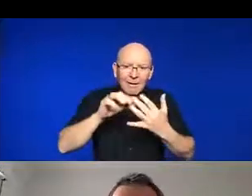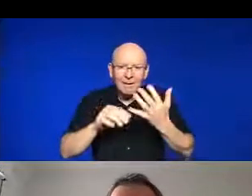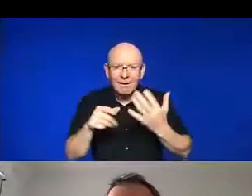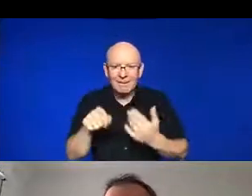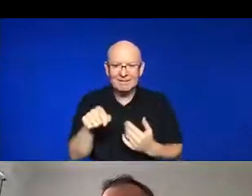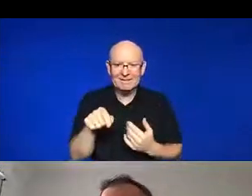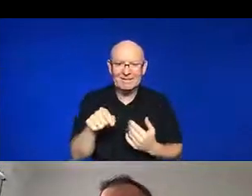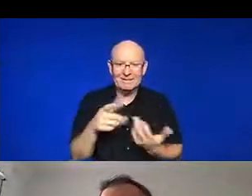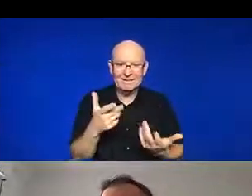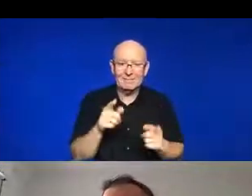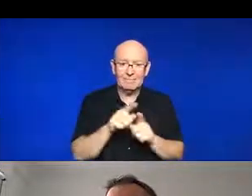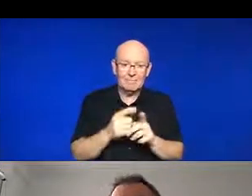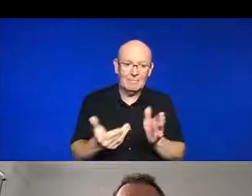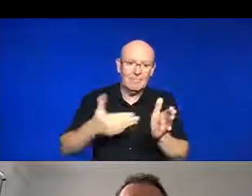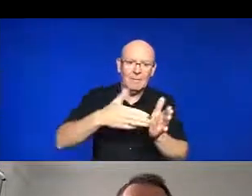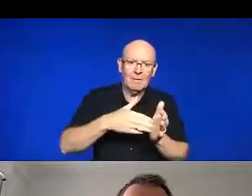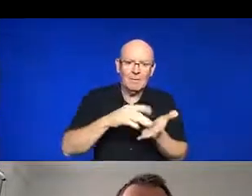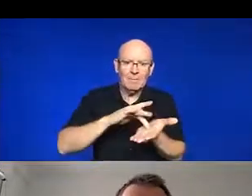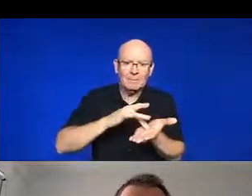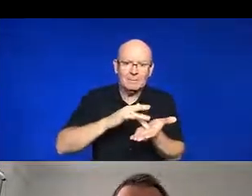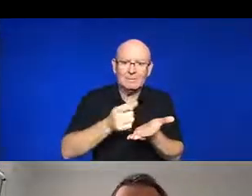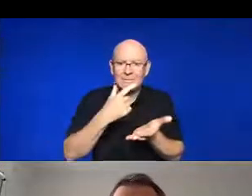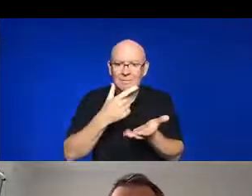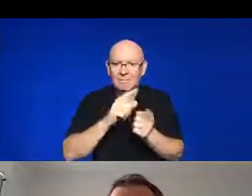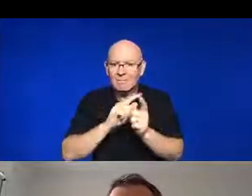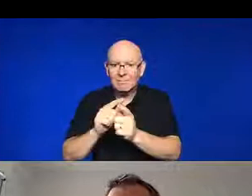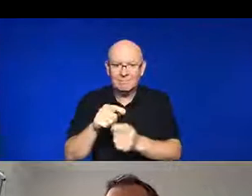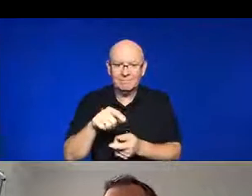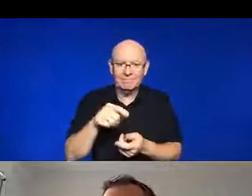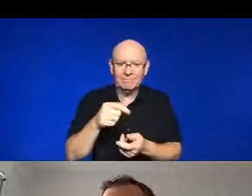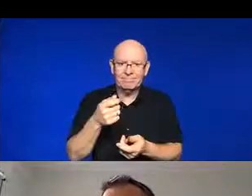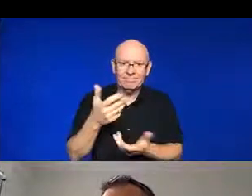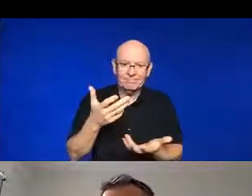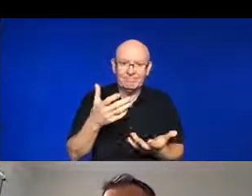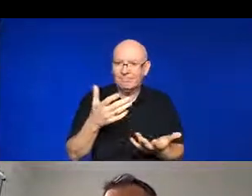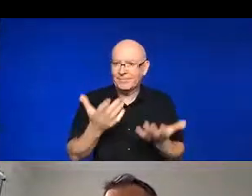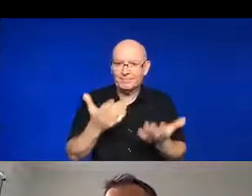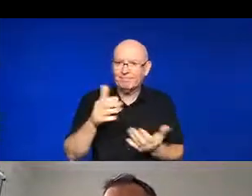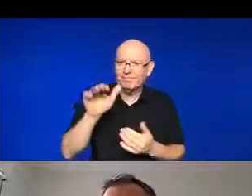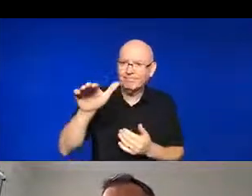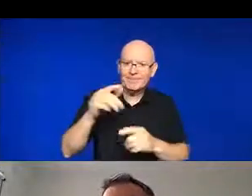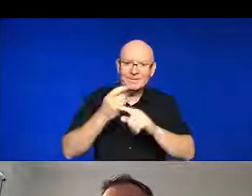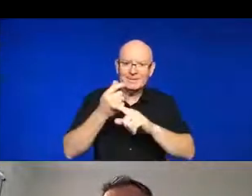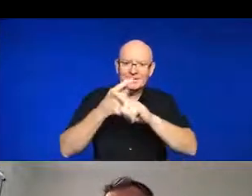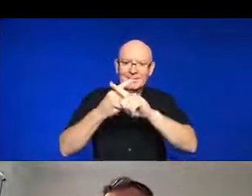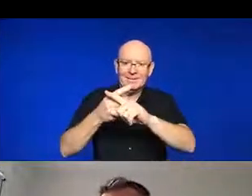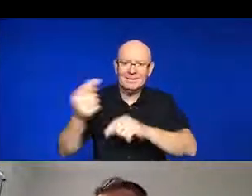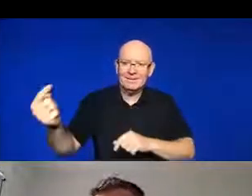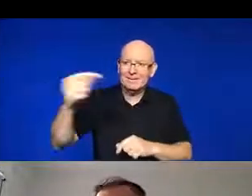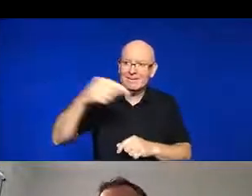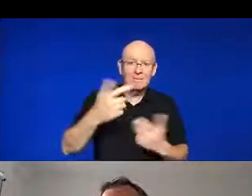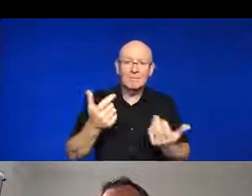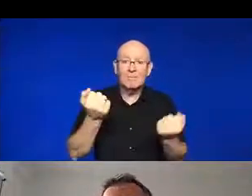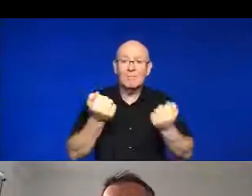into account is the fact that families of persons with disabilities and households in general and